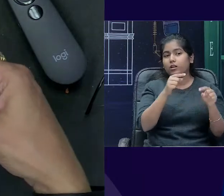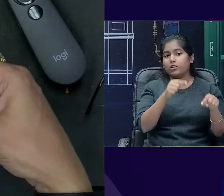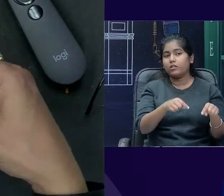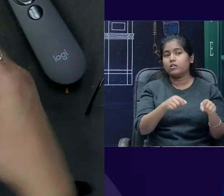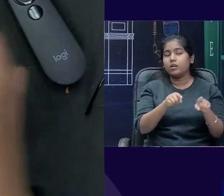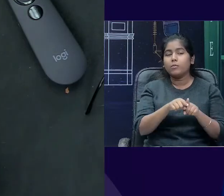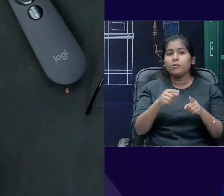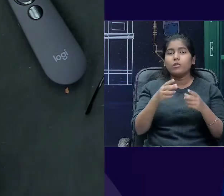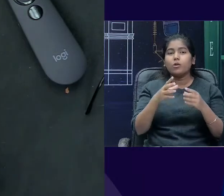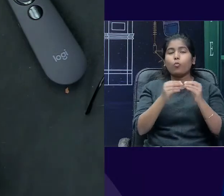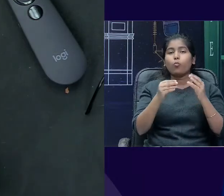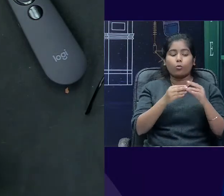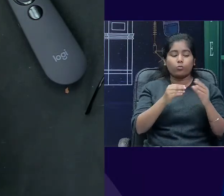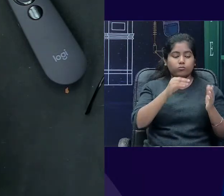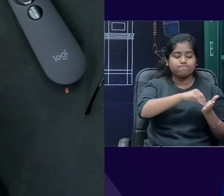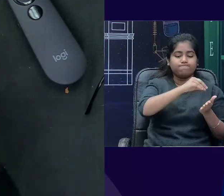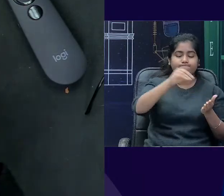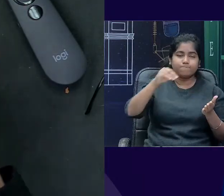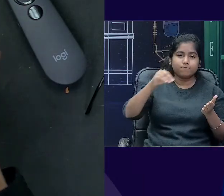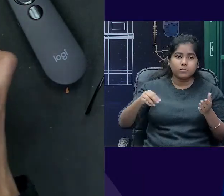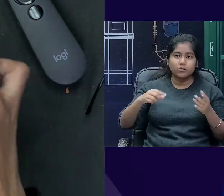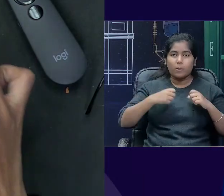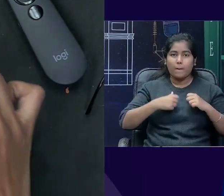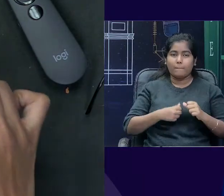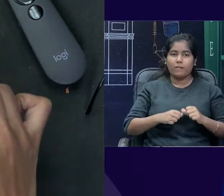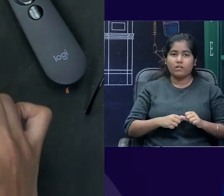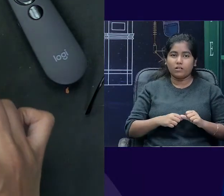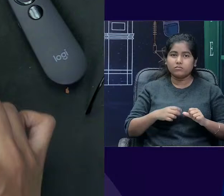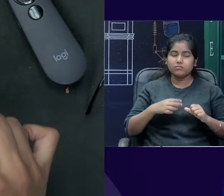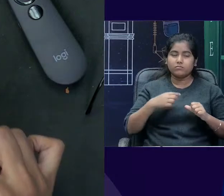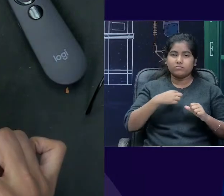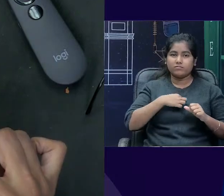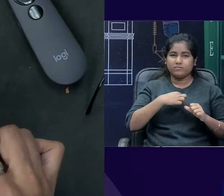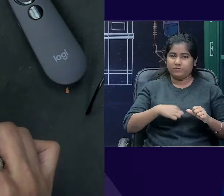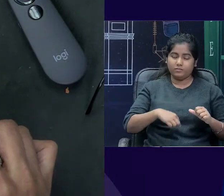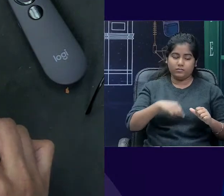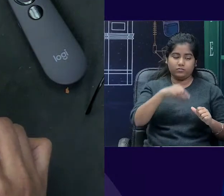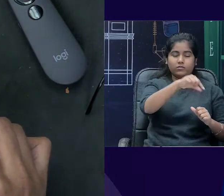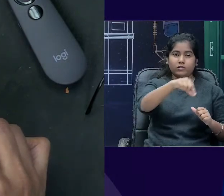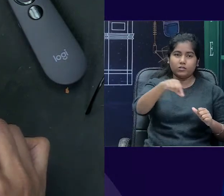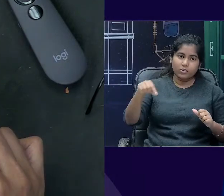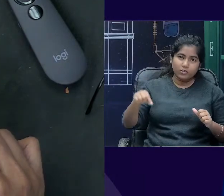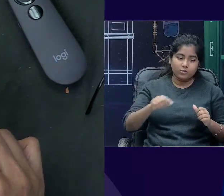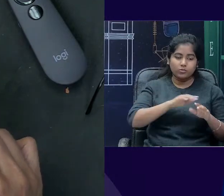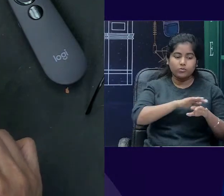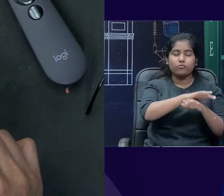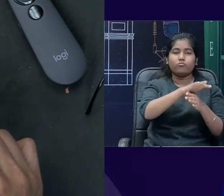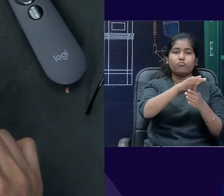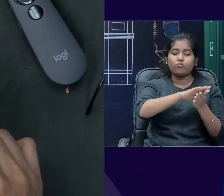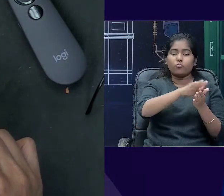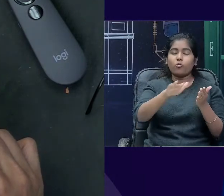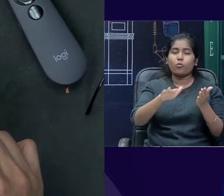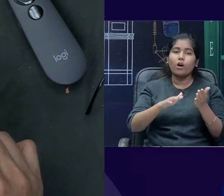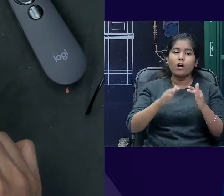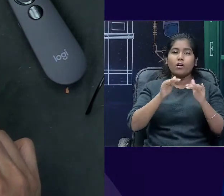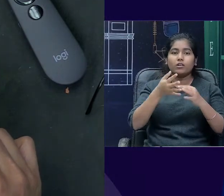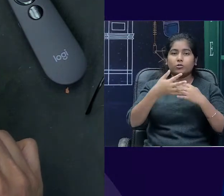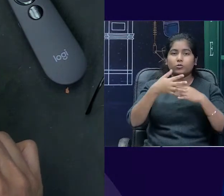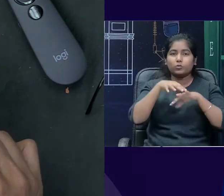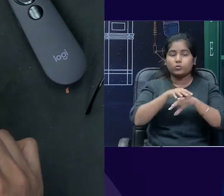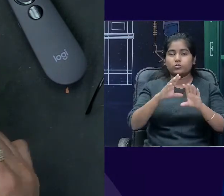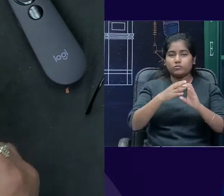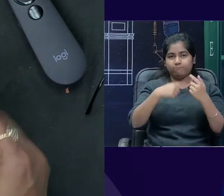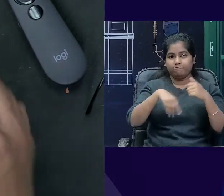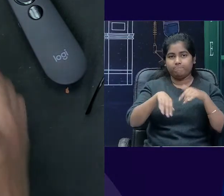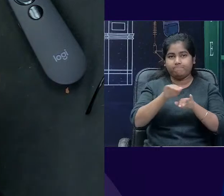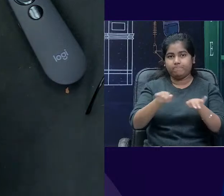is pasted, the buttons are pasted to show the boundary, so that in our inclusive classroom, student can touch,